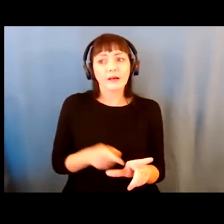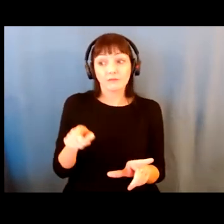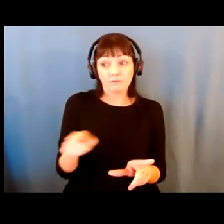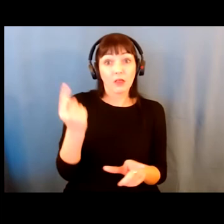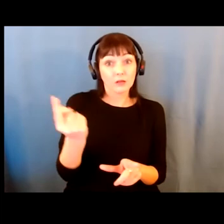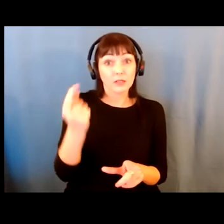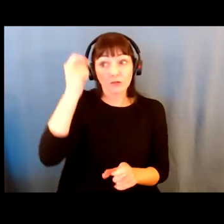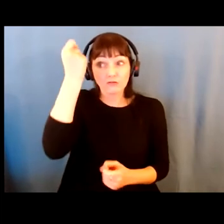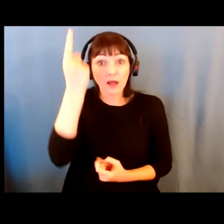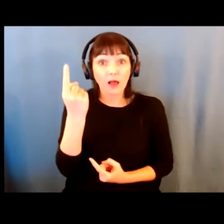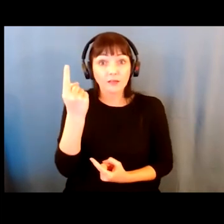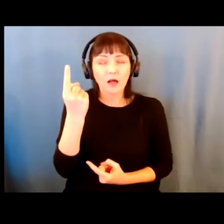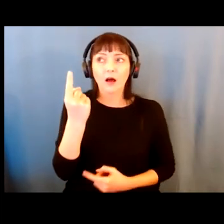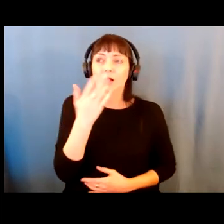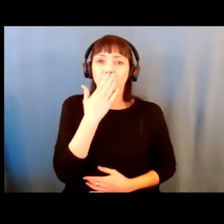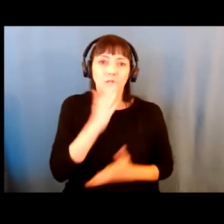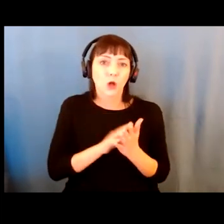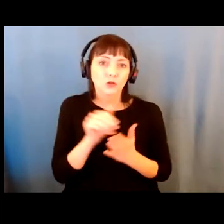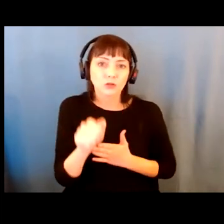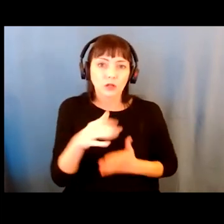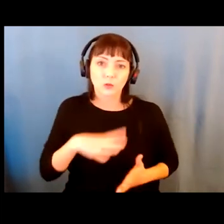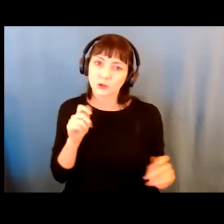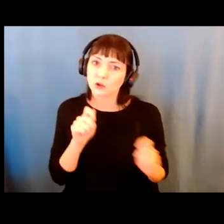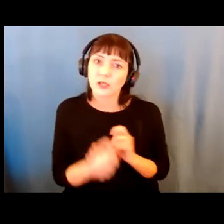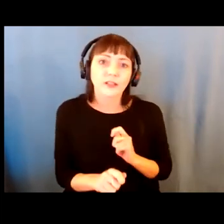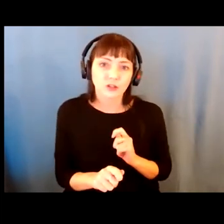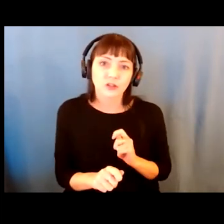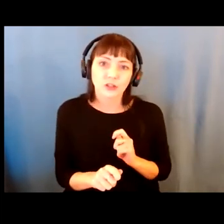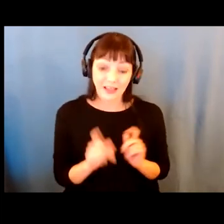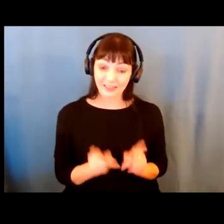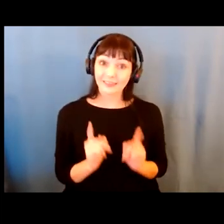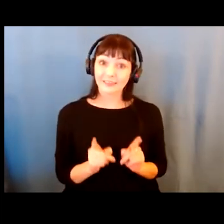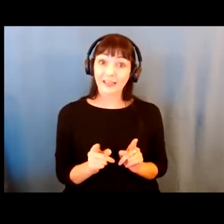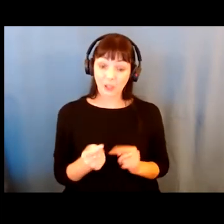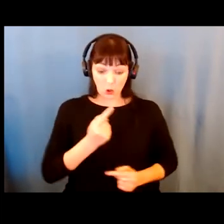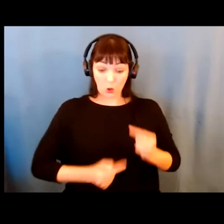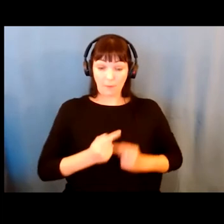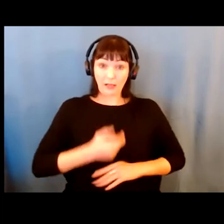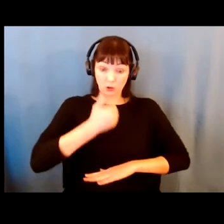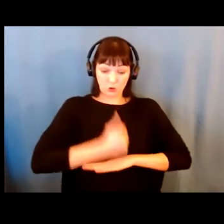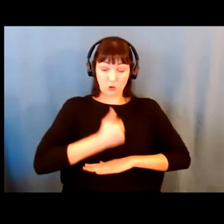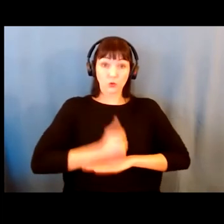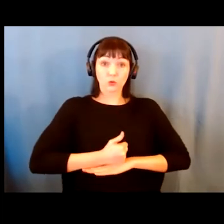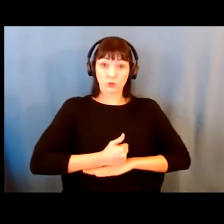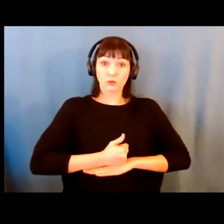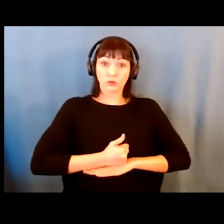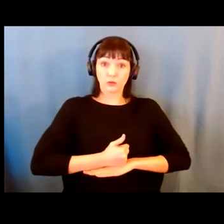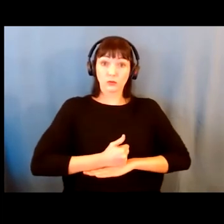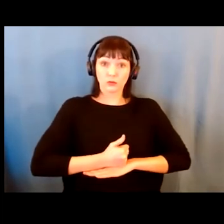culture that needed to change, not the blind person. And it is always going back to that, really, that real fundamental issue